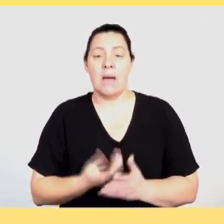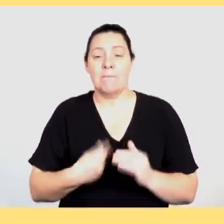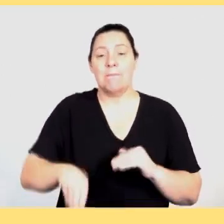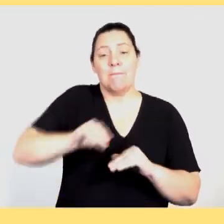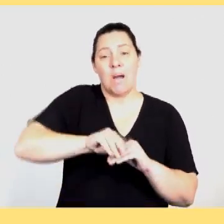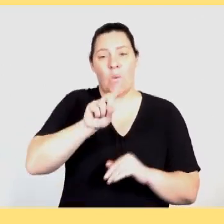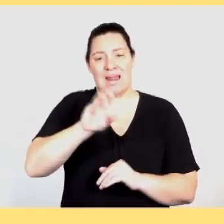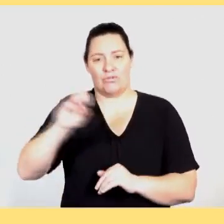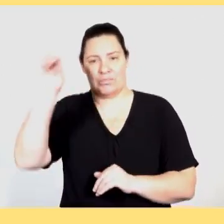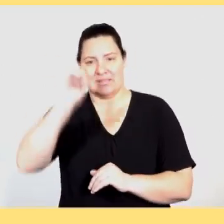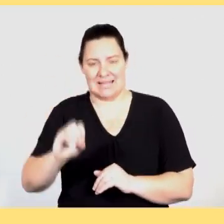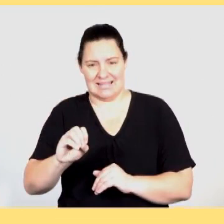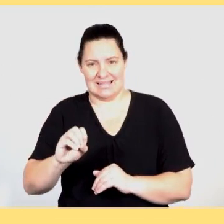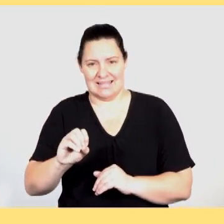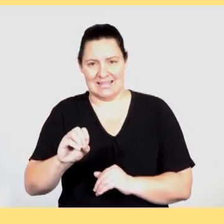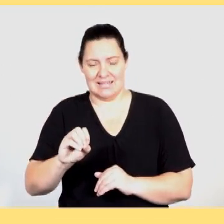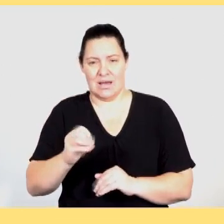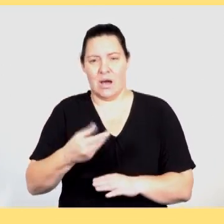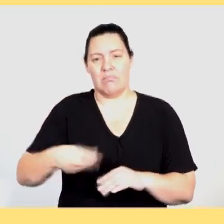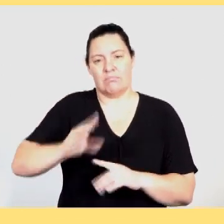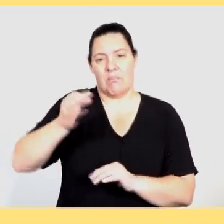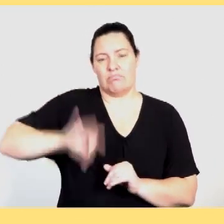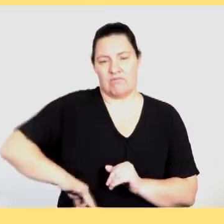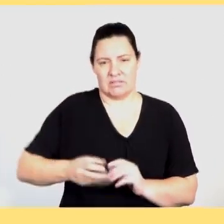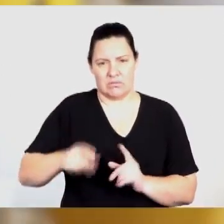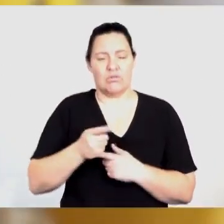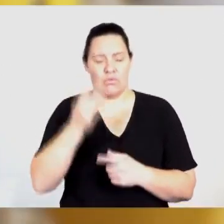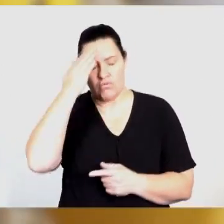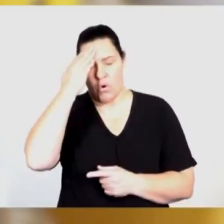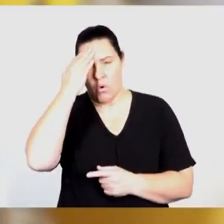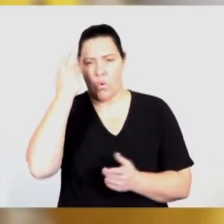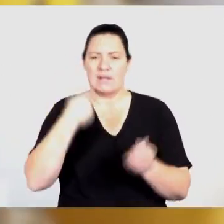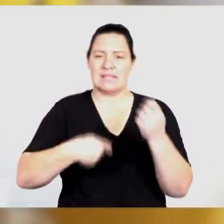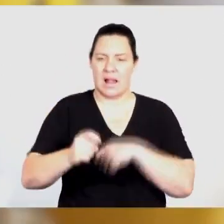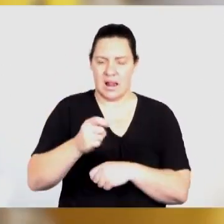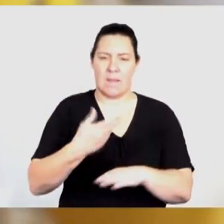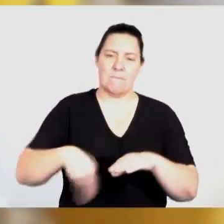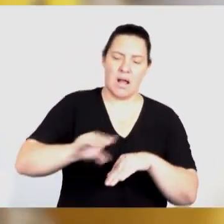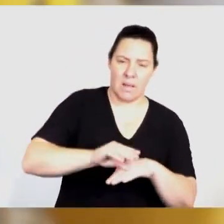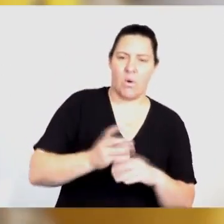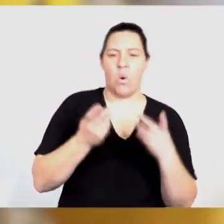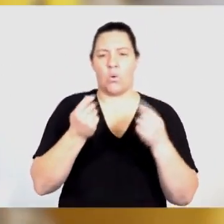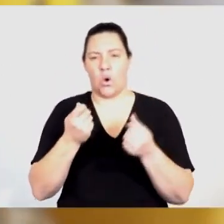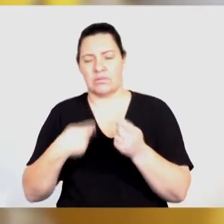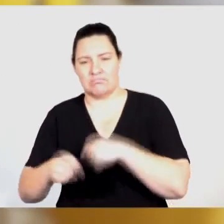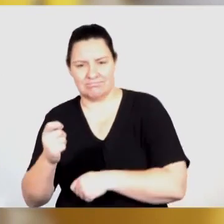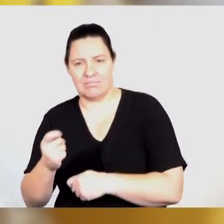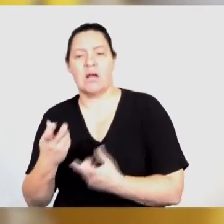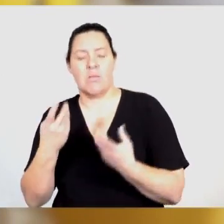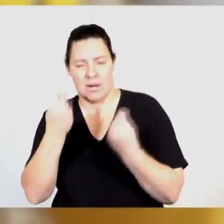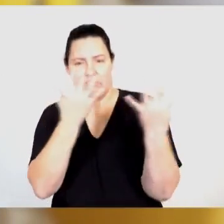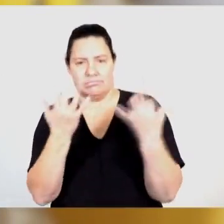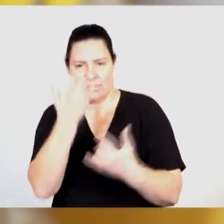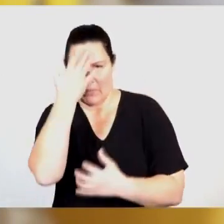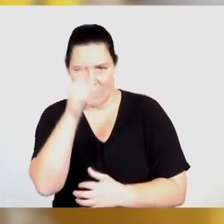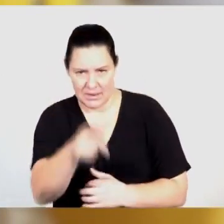100% profit markup. By now, you should be knowing how to calculate your selling price when you're given markup, or your cost price as